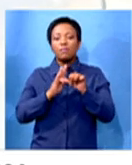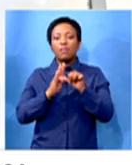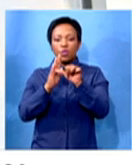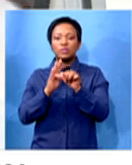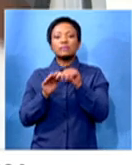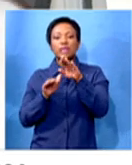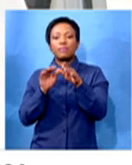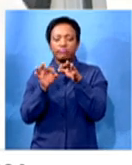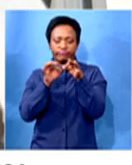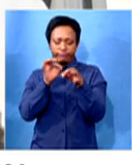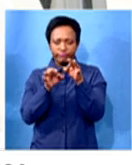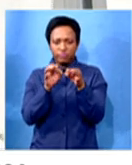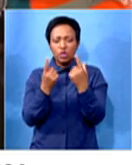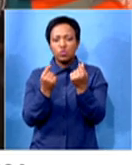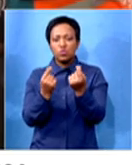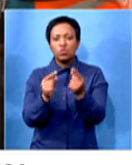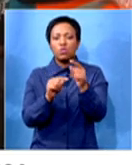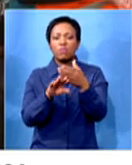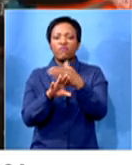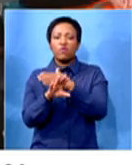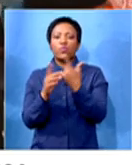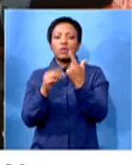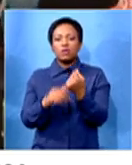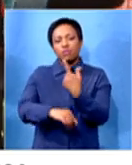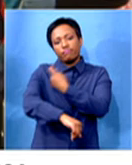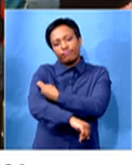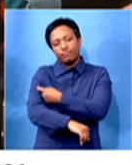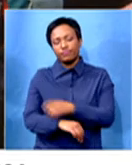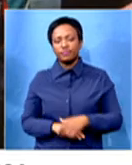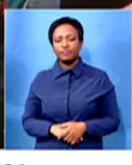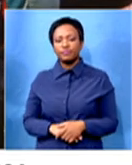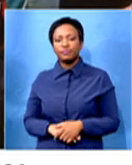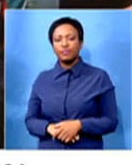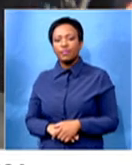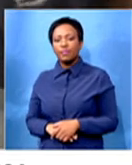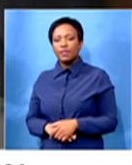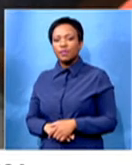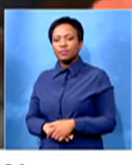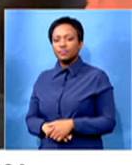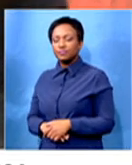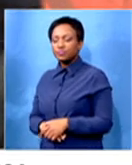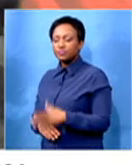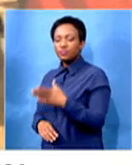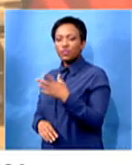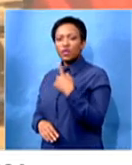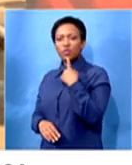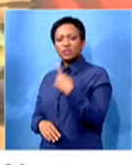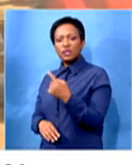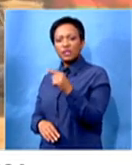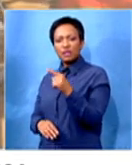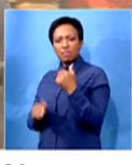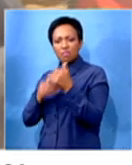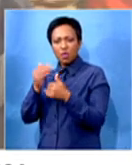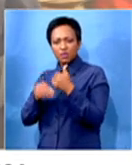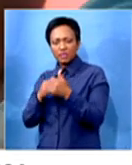place before we actually enroll anybody into the trial. Yeah. Now, obviously, there's, like you say, there's a process